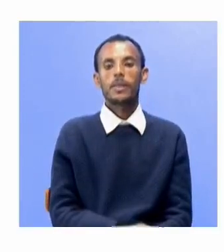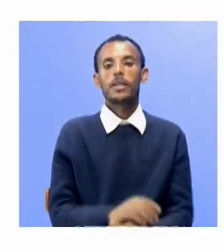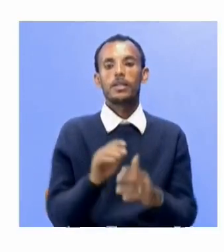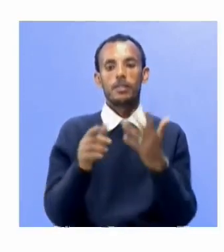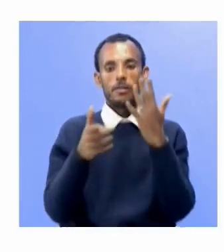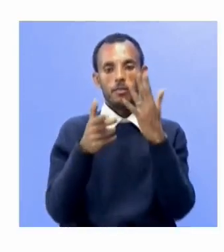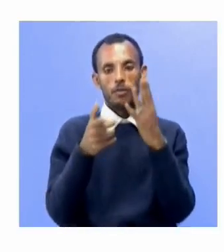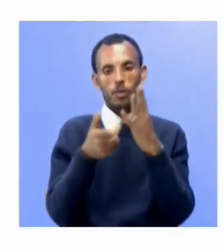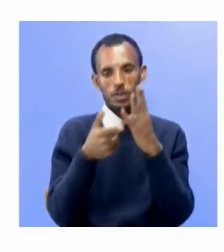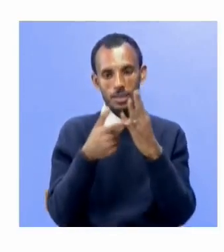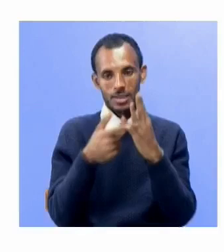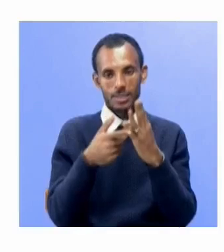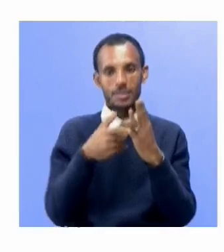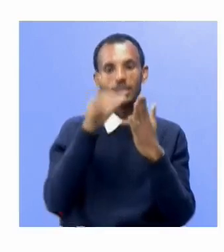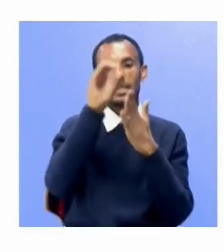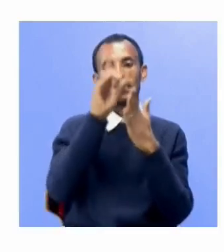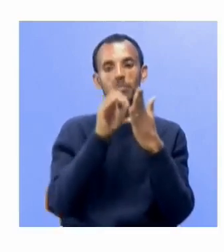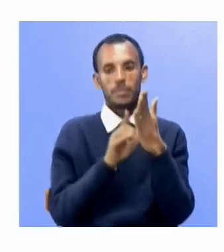December,